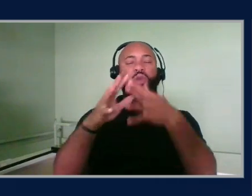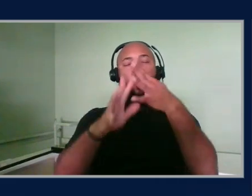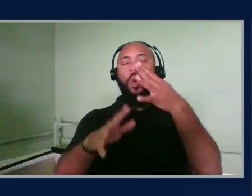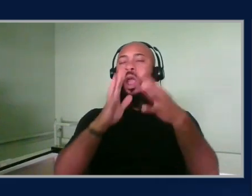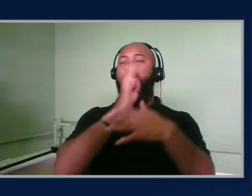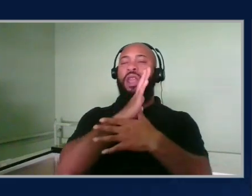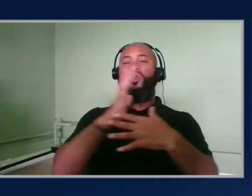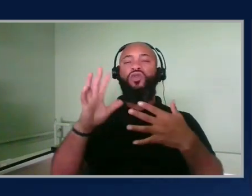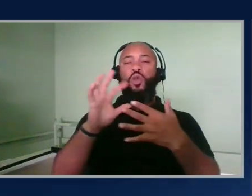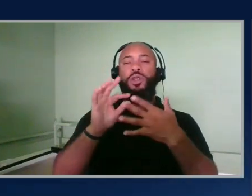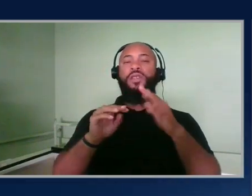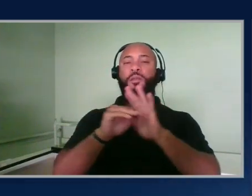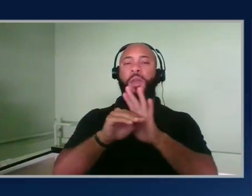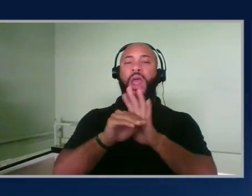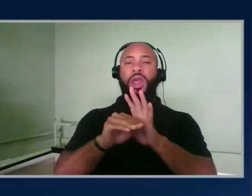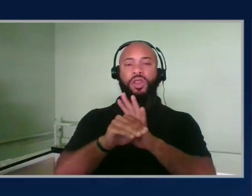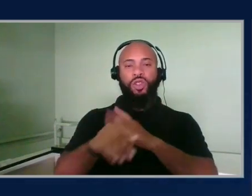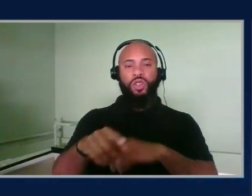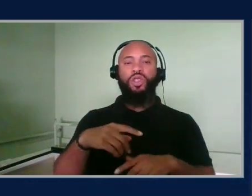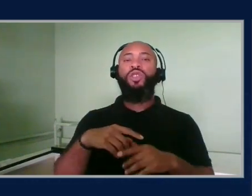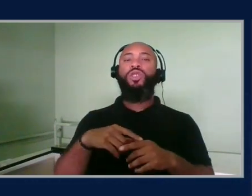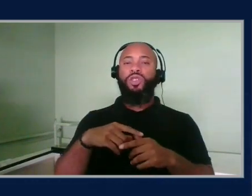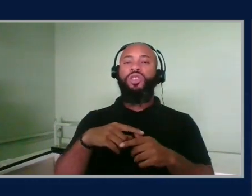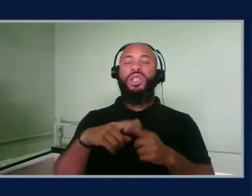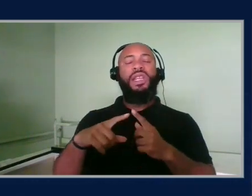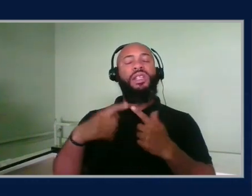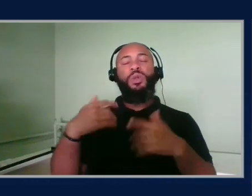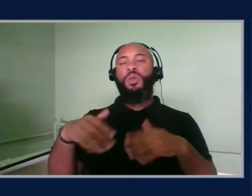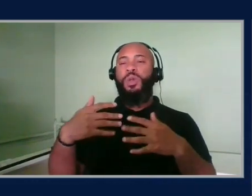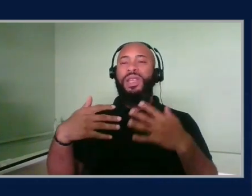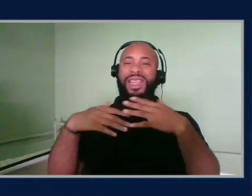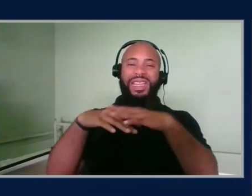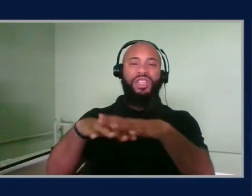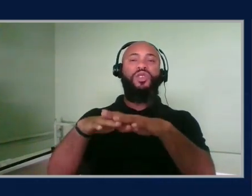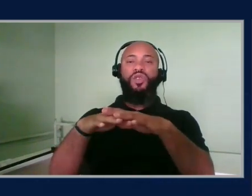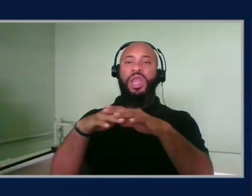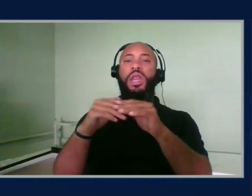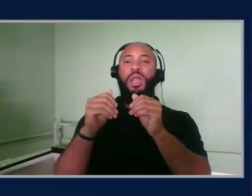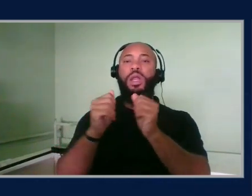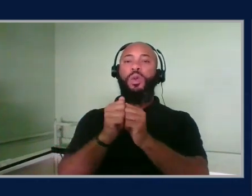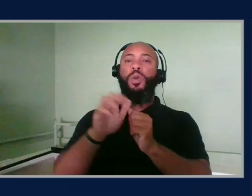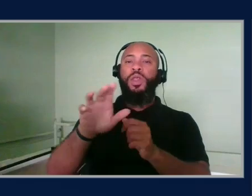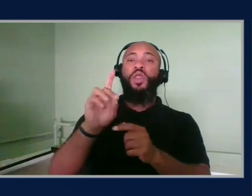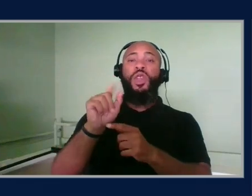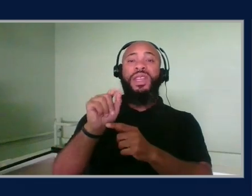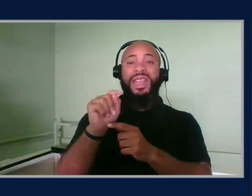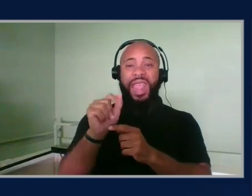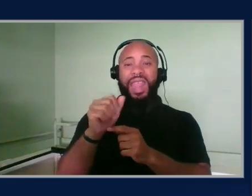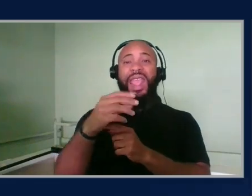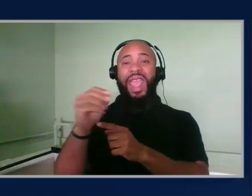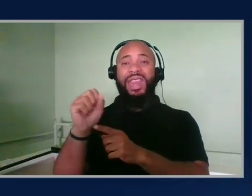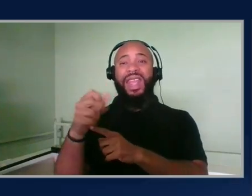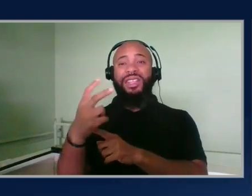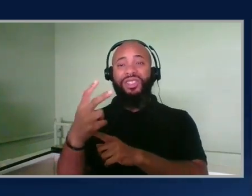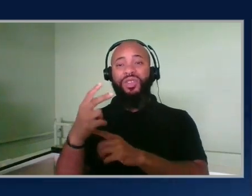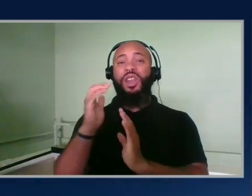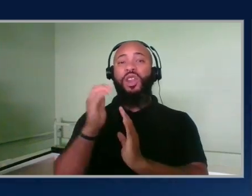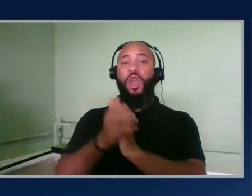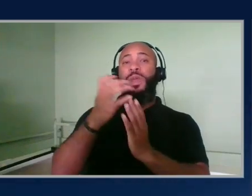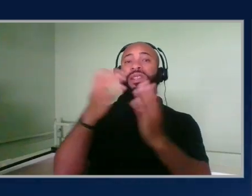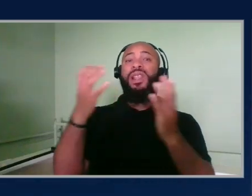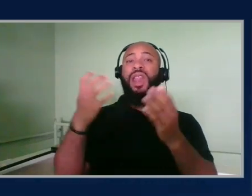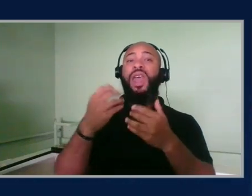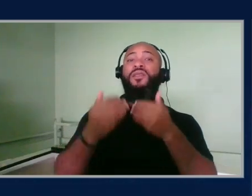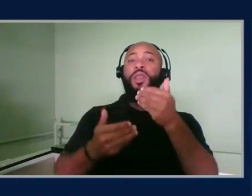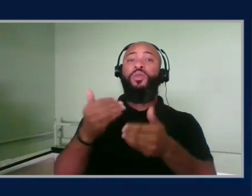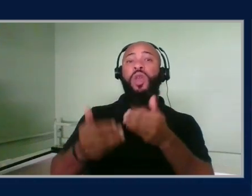party. It's tightly integrated with your data in S3 and automates a lot of the process of iterating with your data and